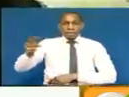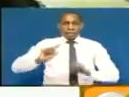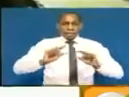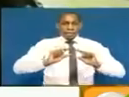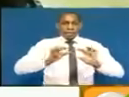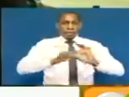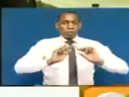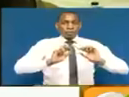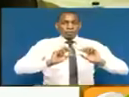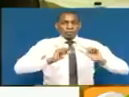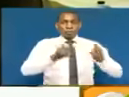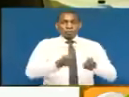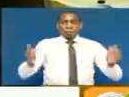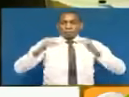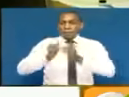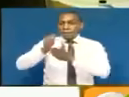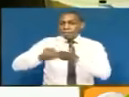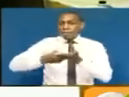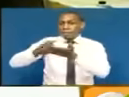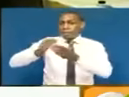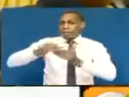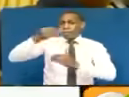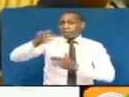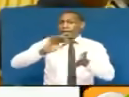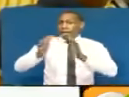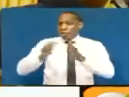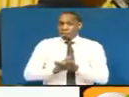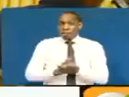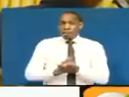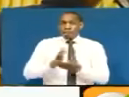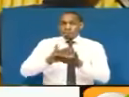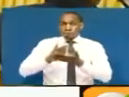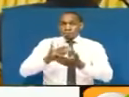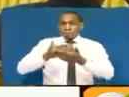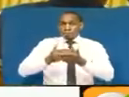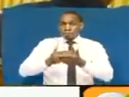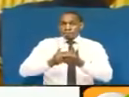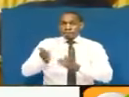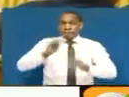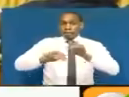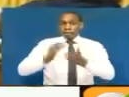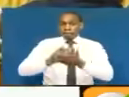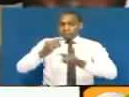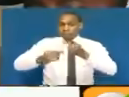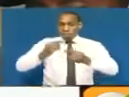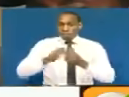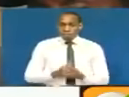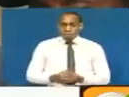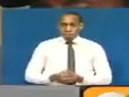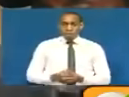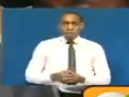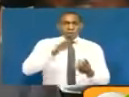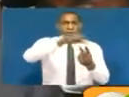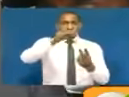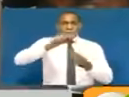Forum converged Naivasha to chart the way forward for the region as jostling ahead of the next elections picks up pace. I've